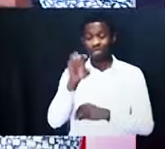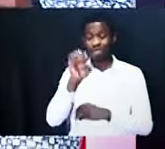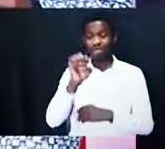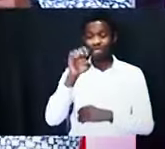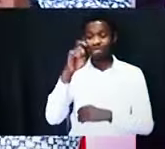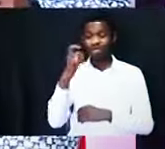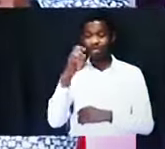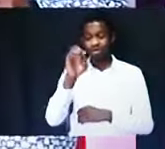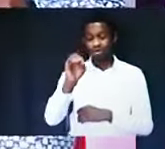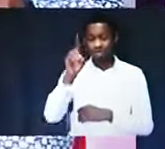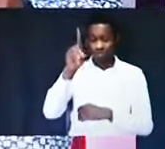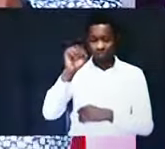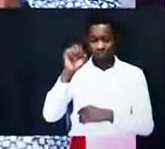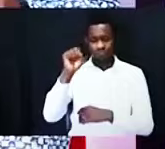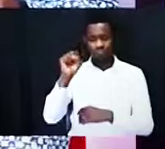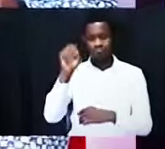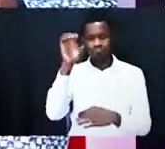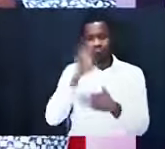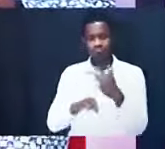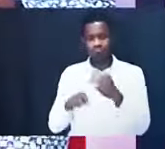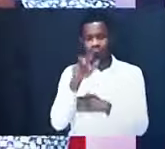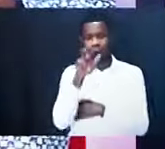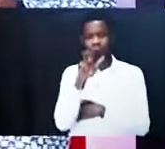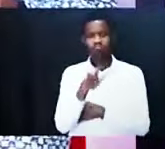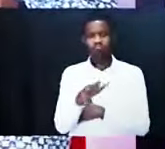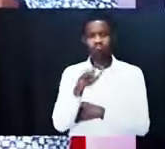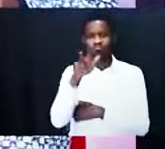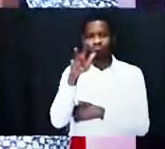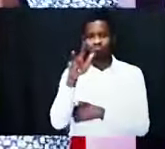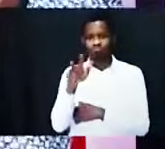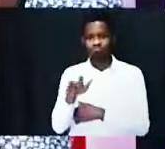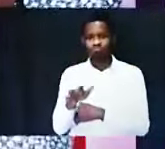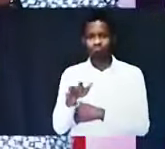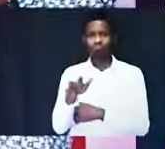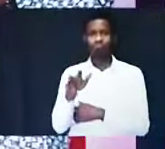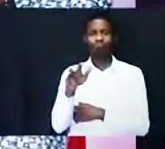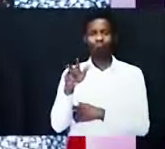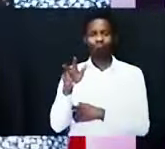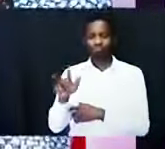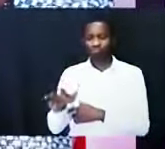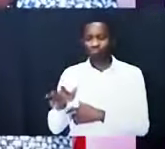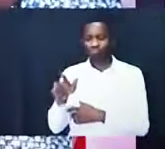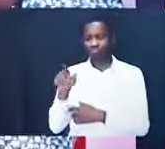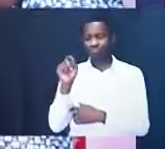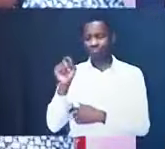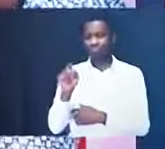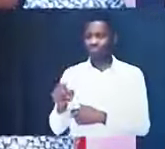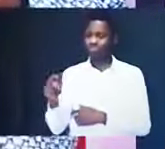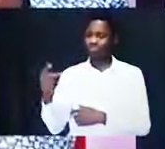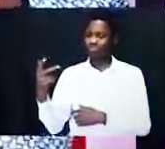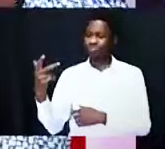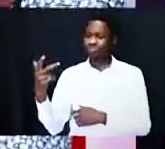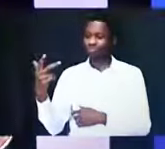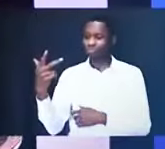Exodus 33 from verse 13 to 14 that what